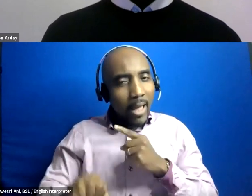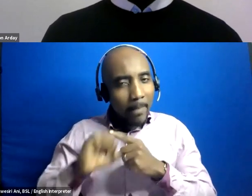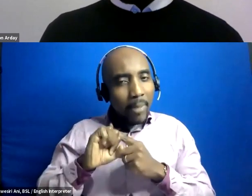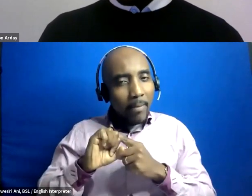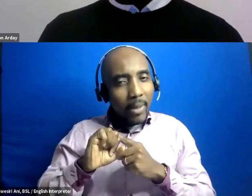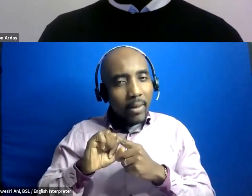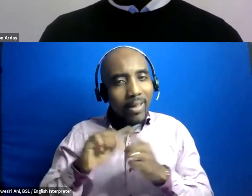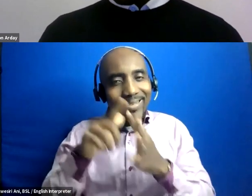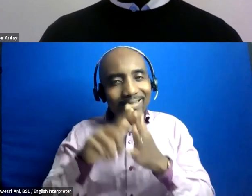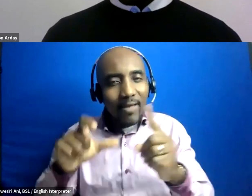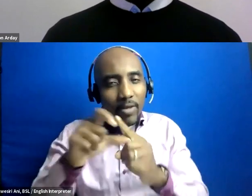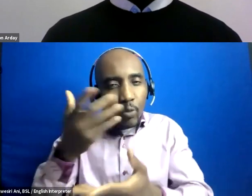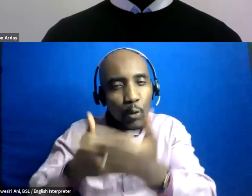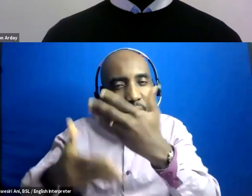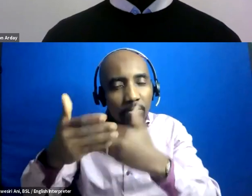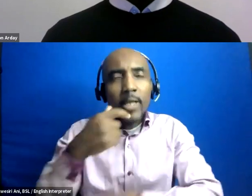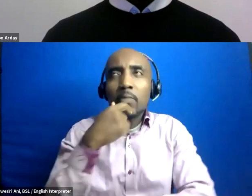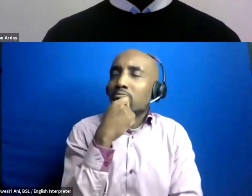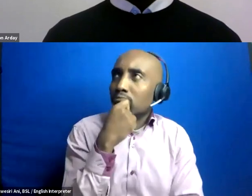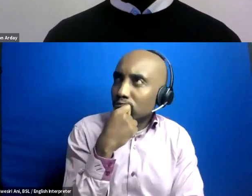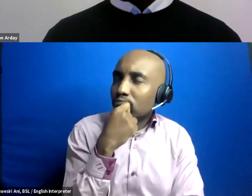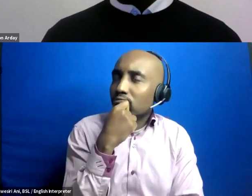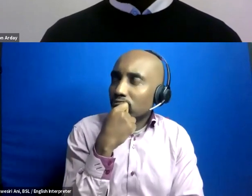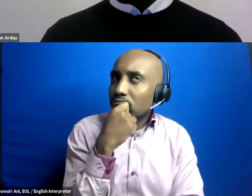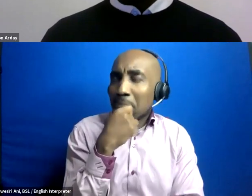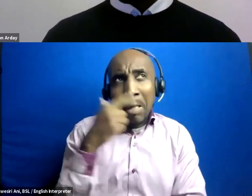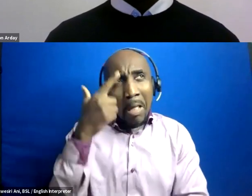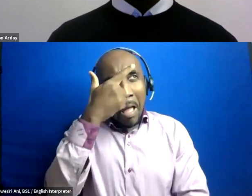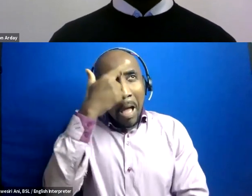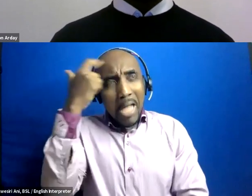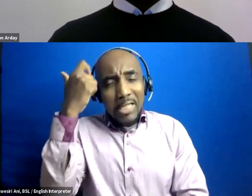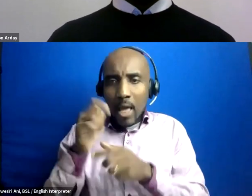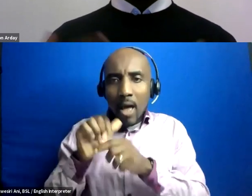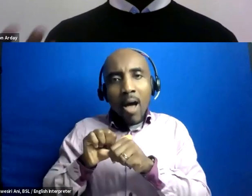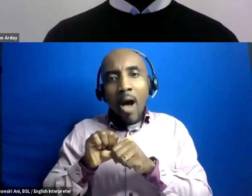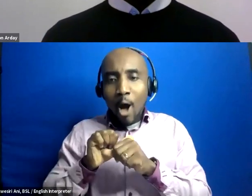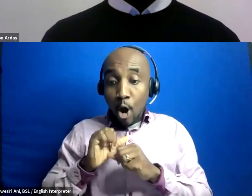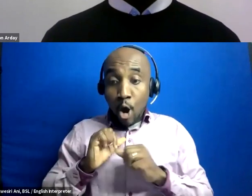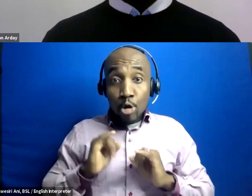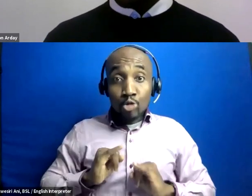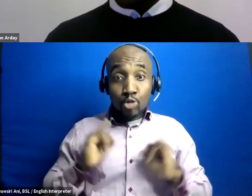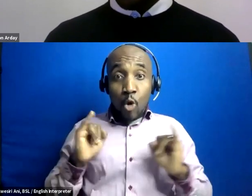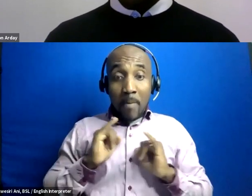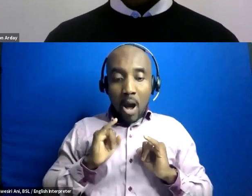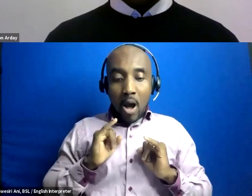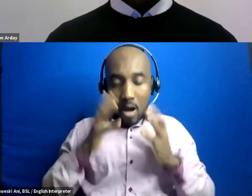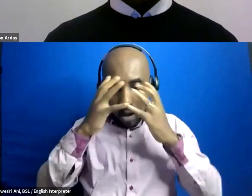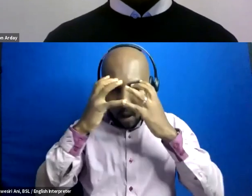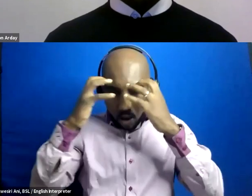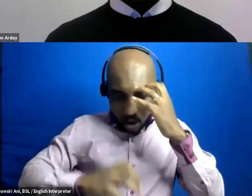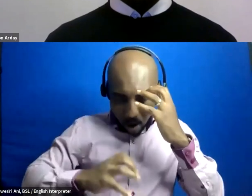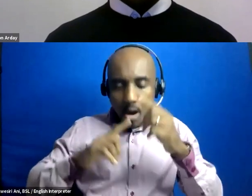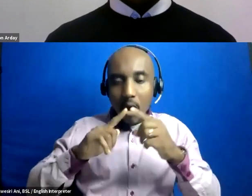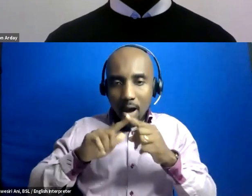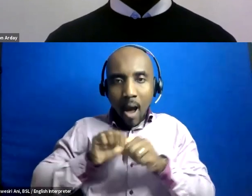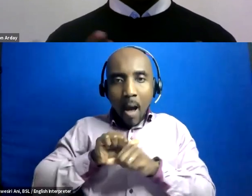to you speak, David, in terms of this concept of post-traumatic growth, because within mental health services, we talk